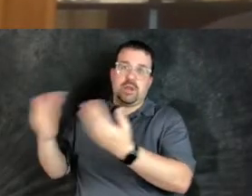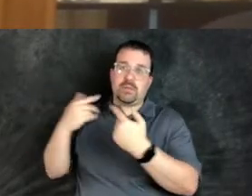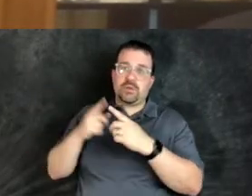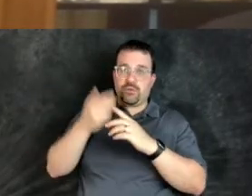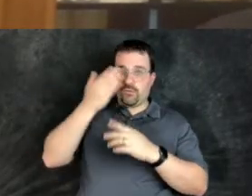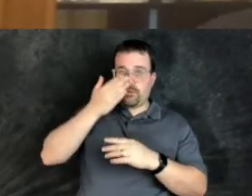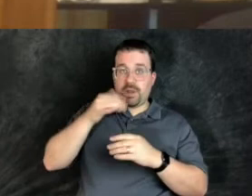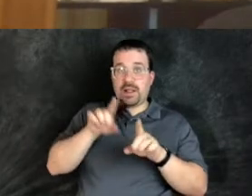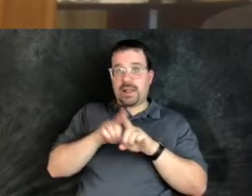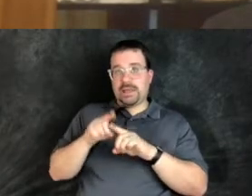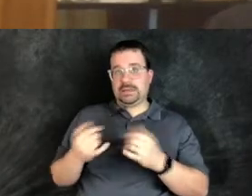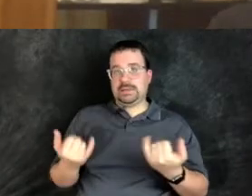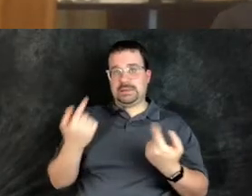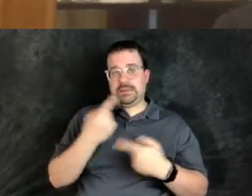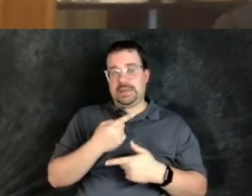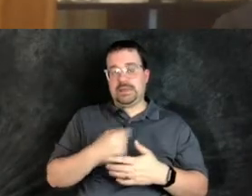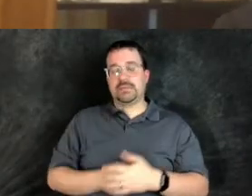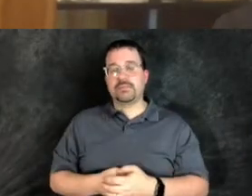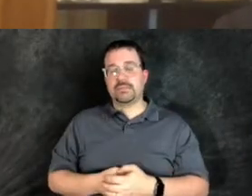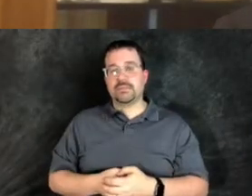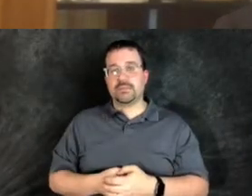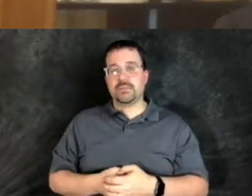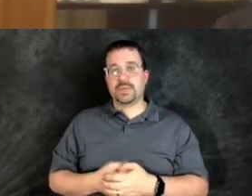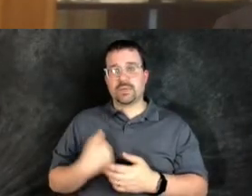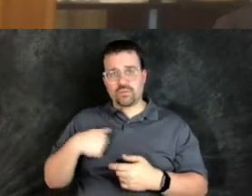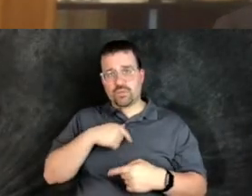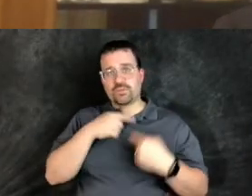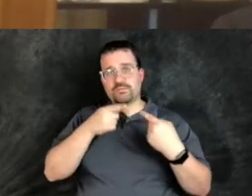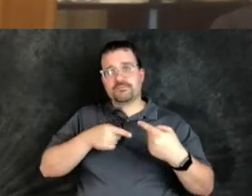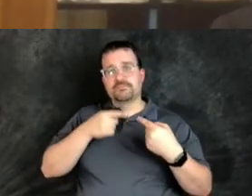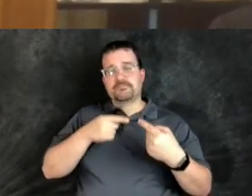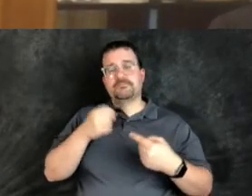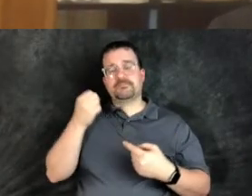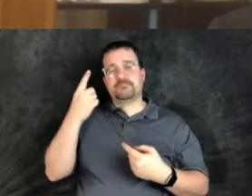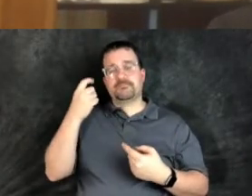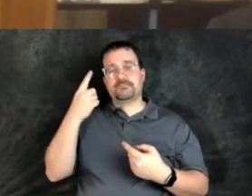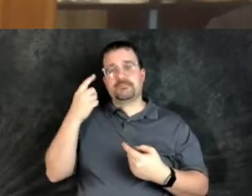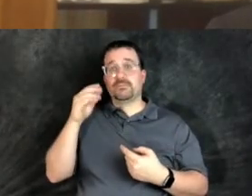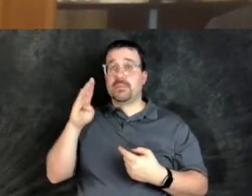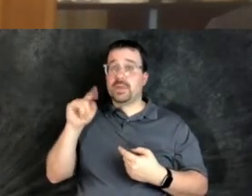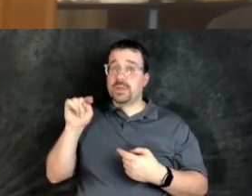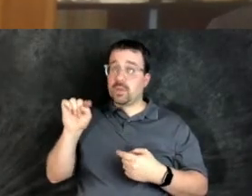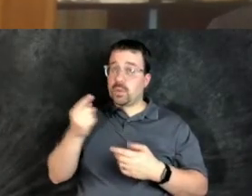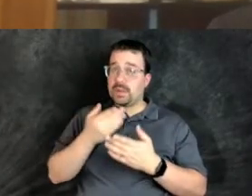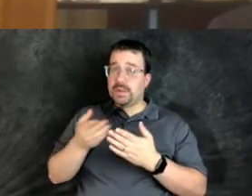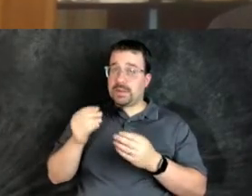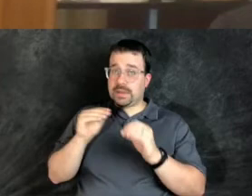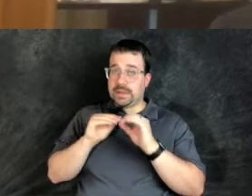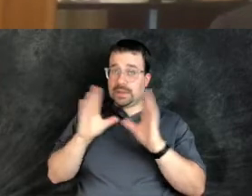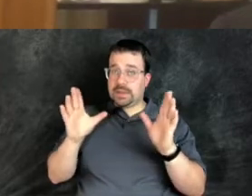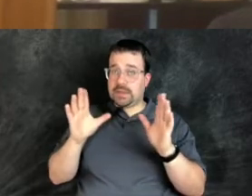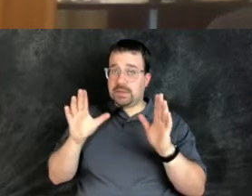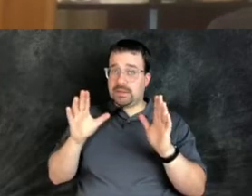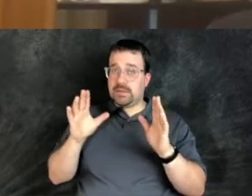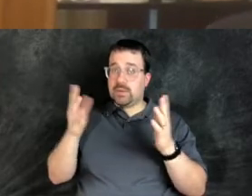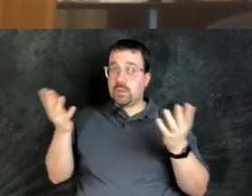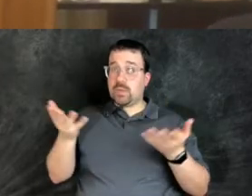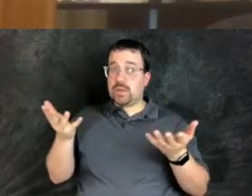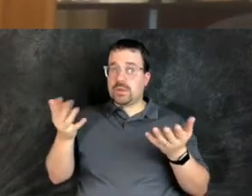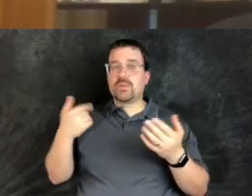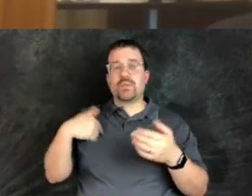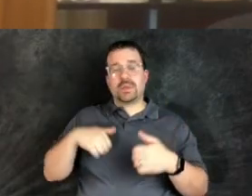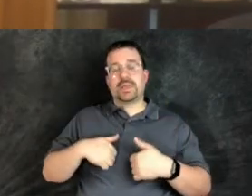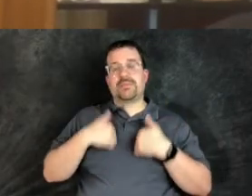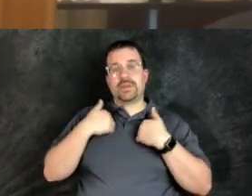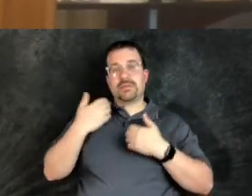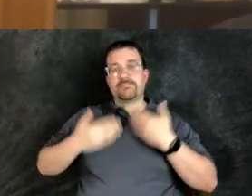today. We struggle to understand, but the only thing clear is that we are living that life